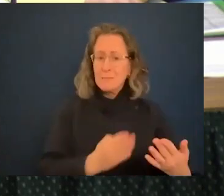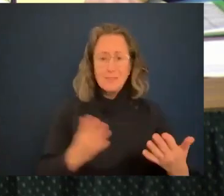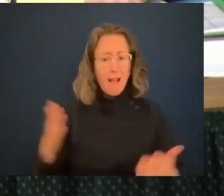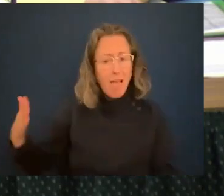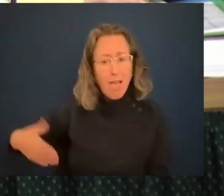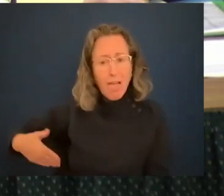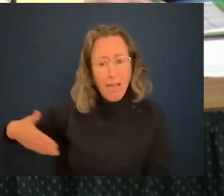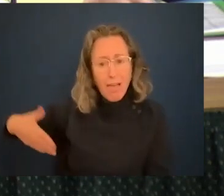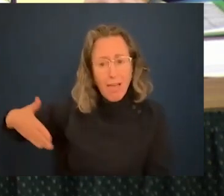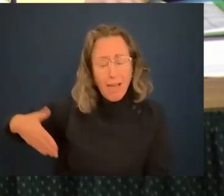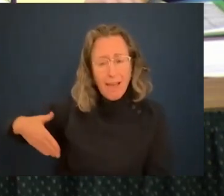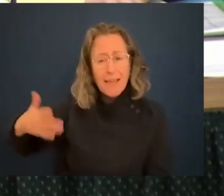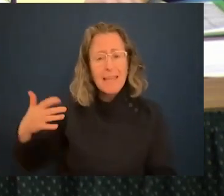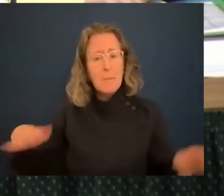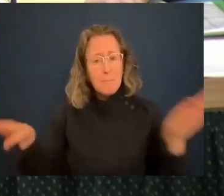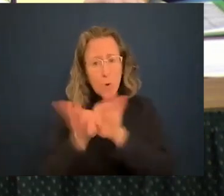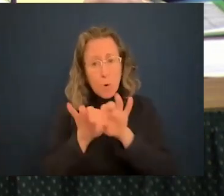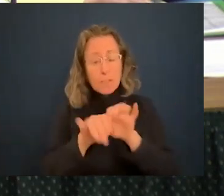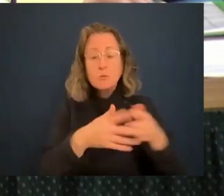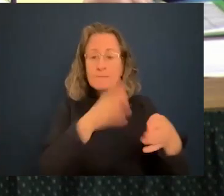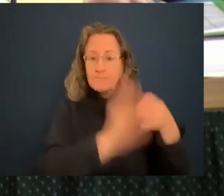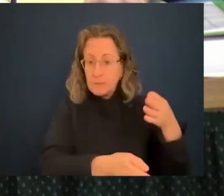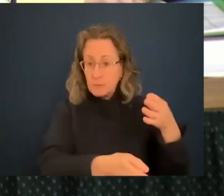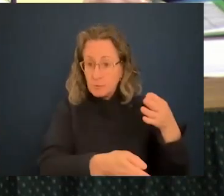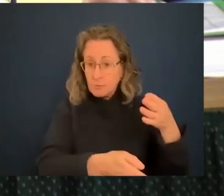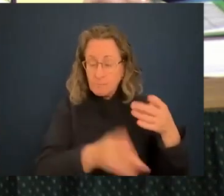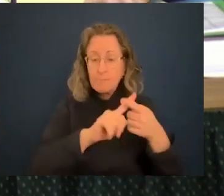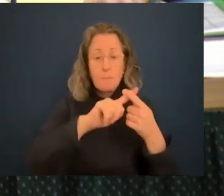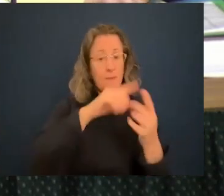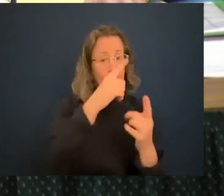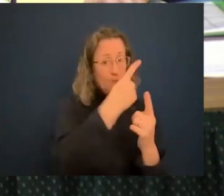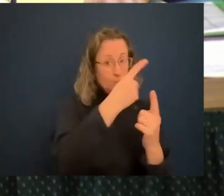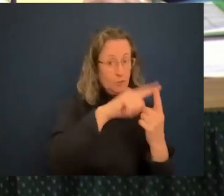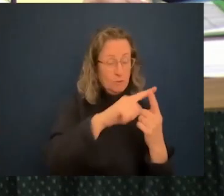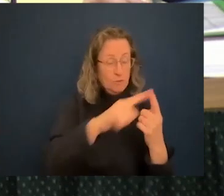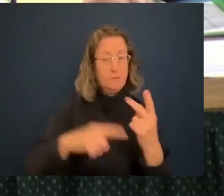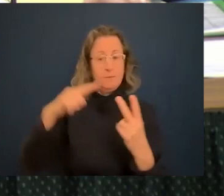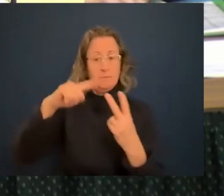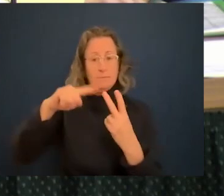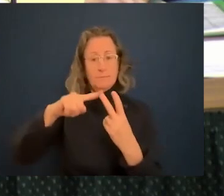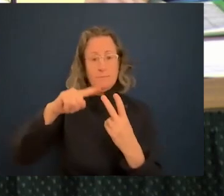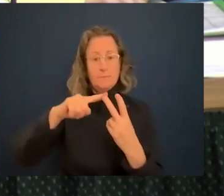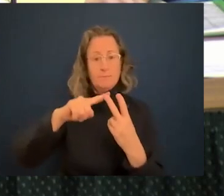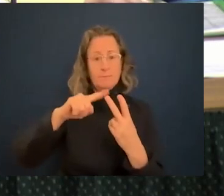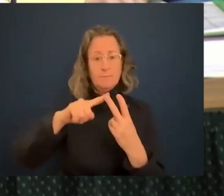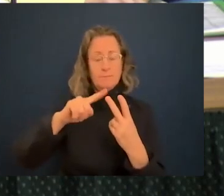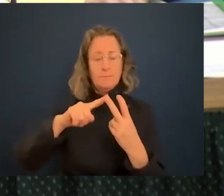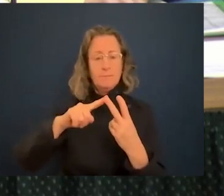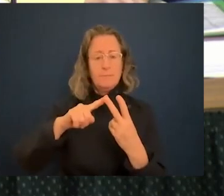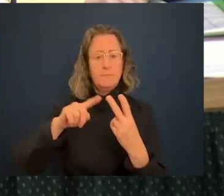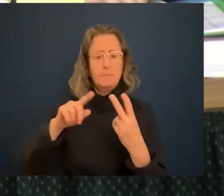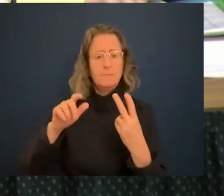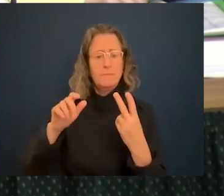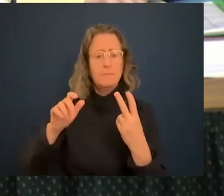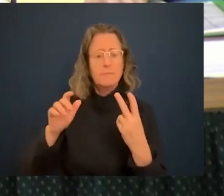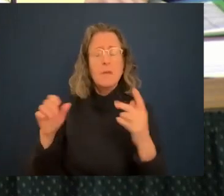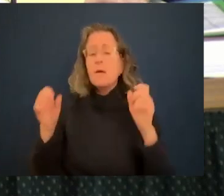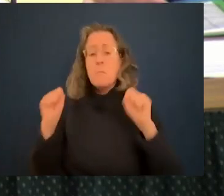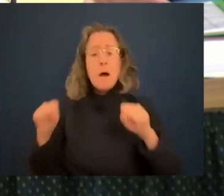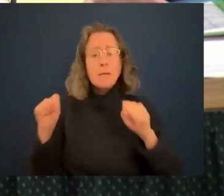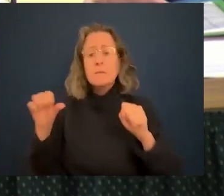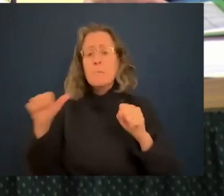done part two is to have an airing of the alternatives to the community